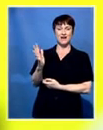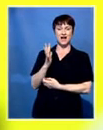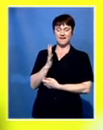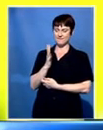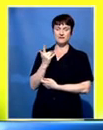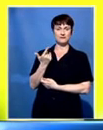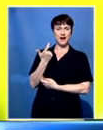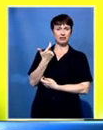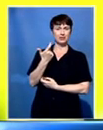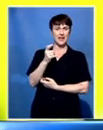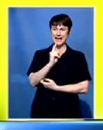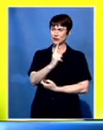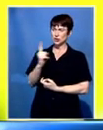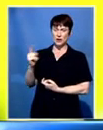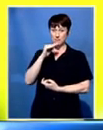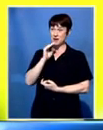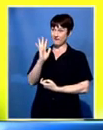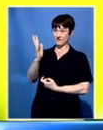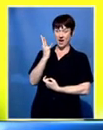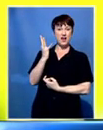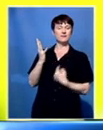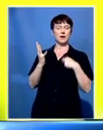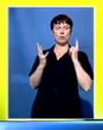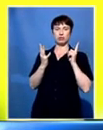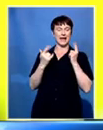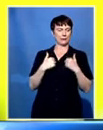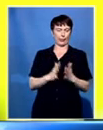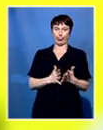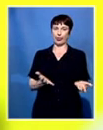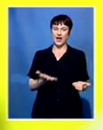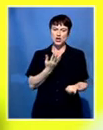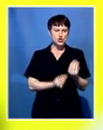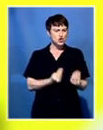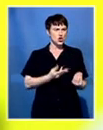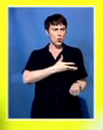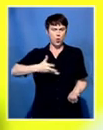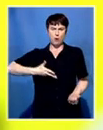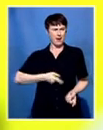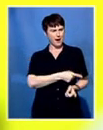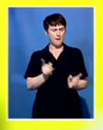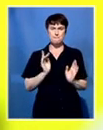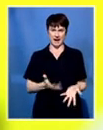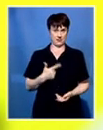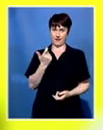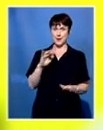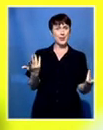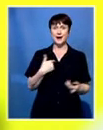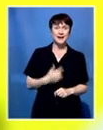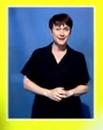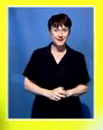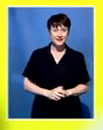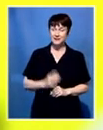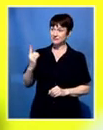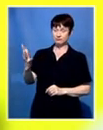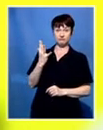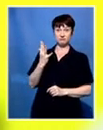against nothing because I had no firearm. And there were only kids and women in the house. And their immediate threat when